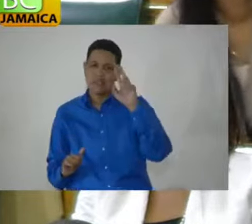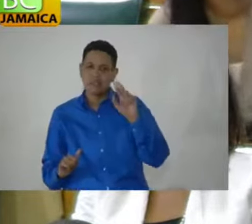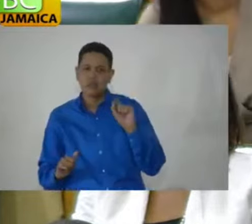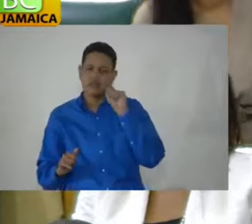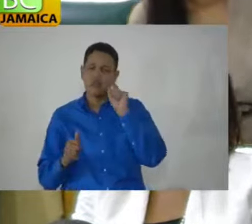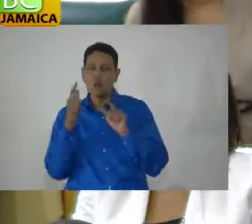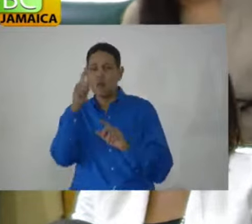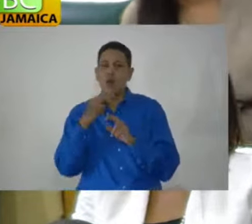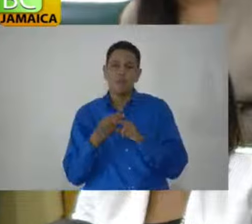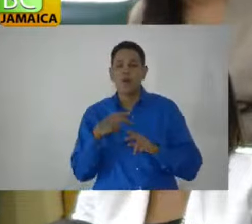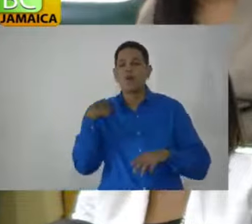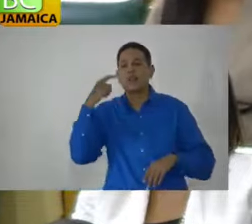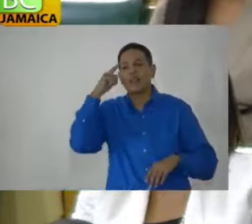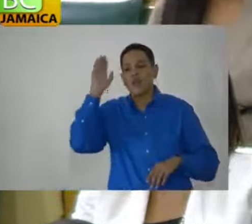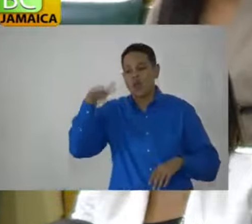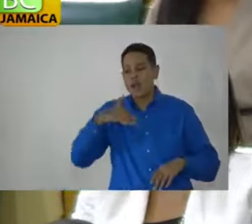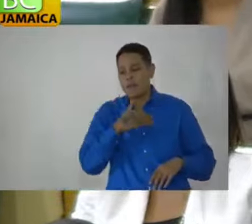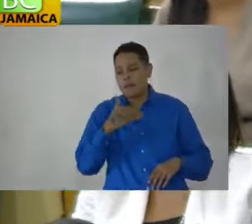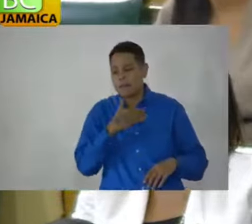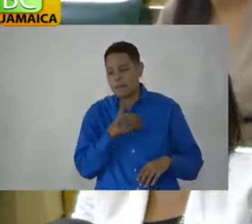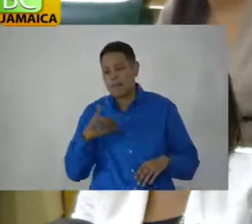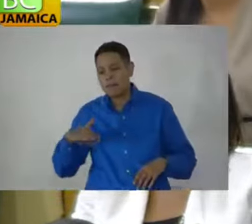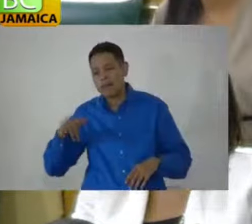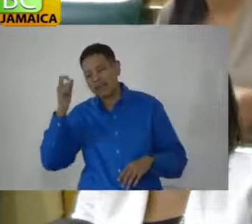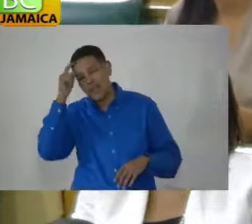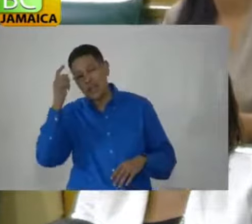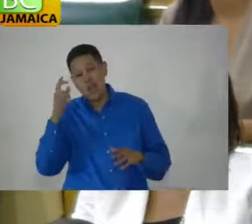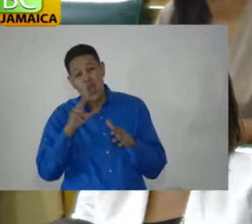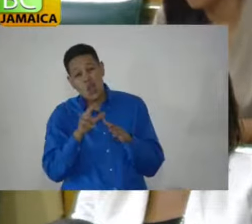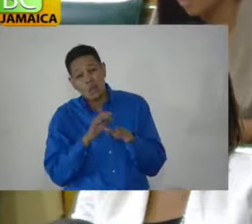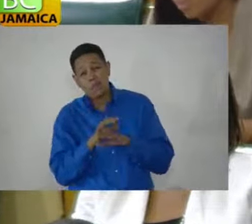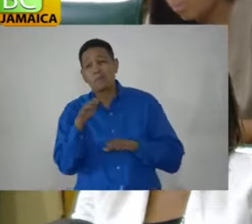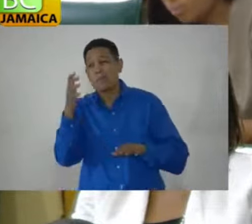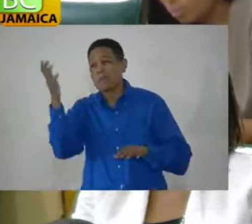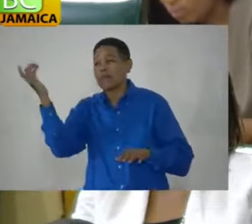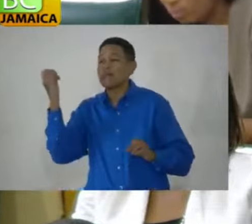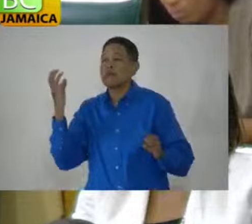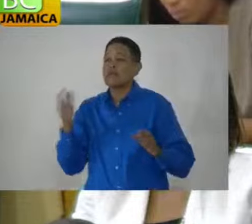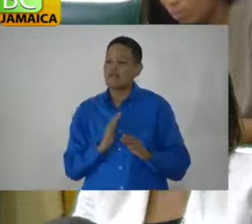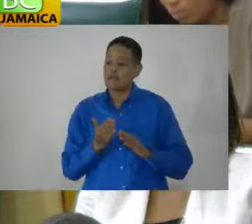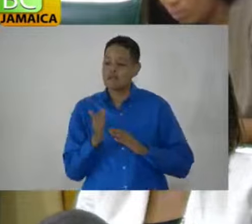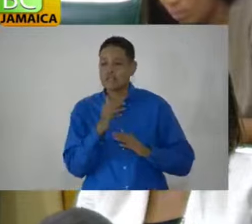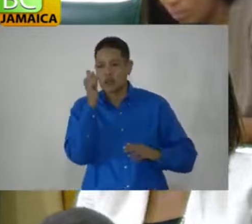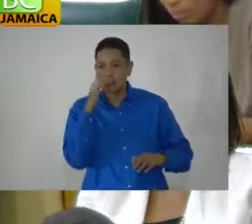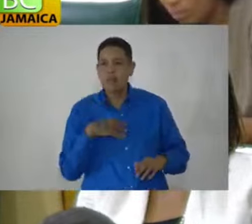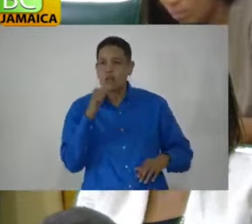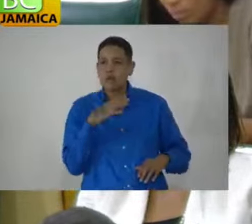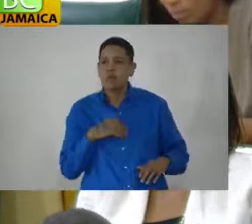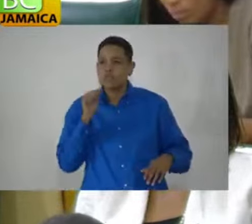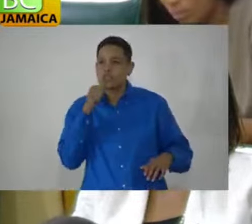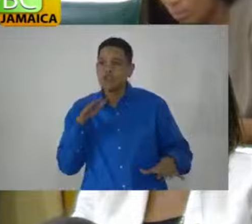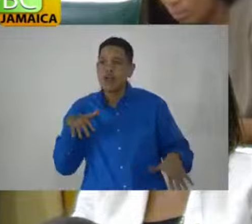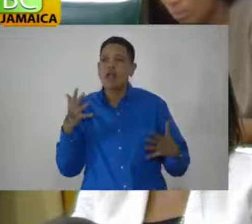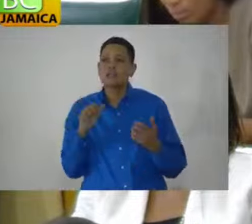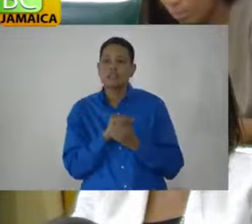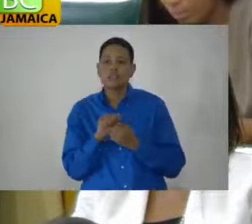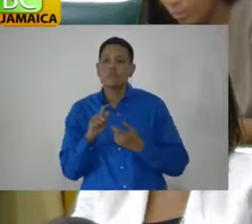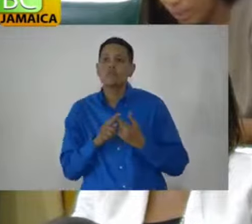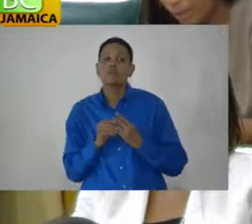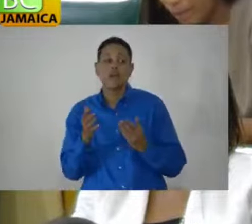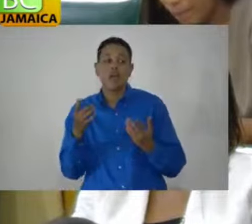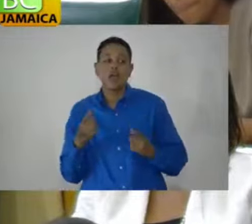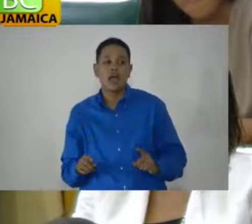House can understand. With the passage of Hurricane Melissa, a number of our industrial fishers would have suffered significant damage, and as